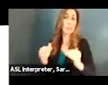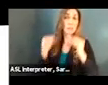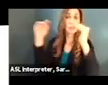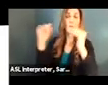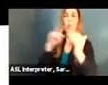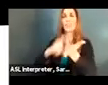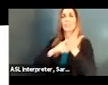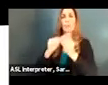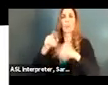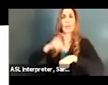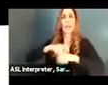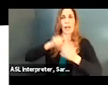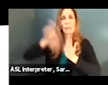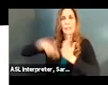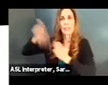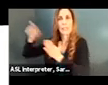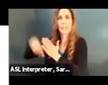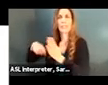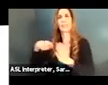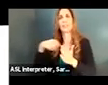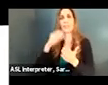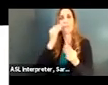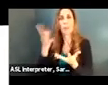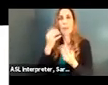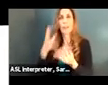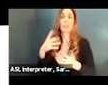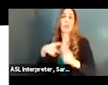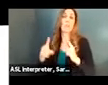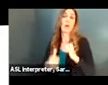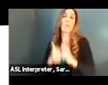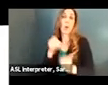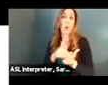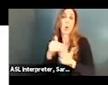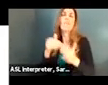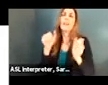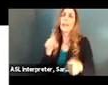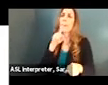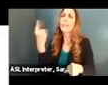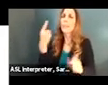but often, and most often, AT devices can be very simple.